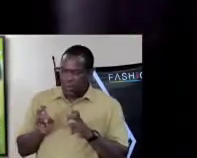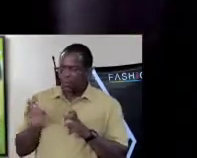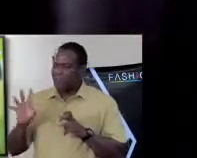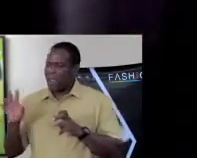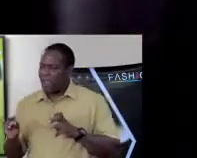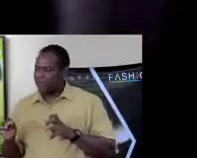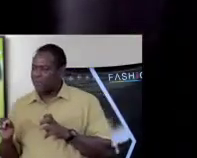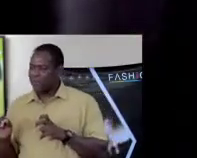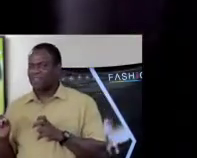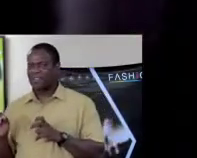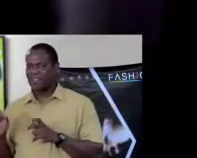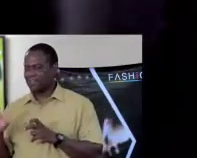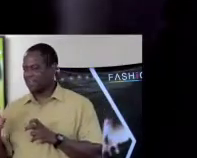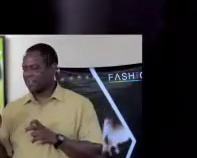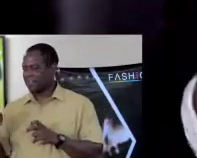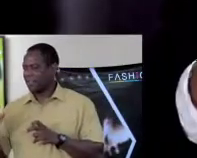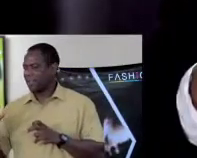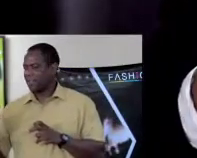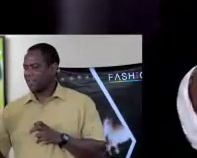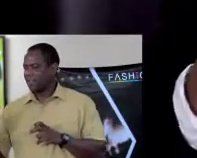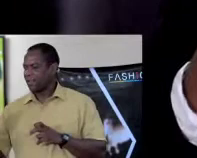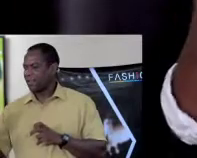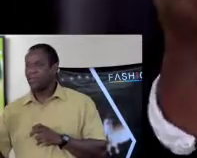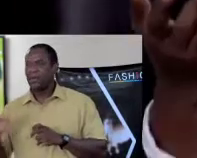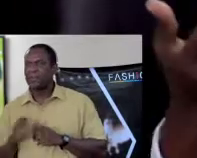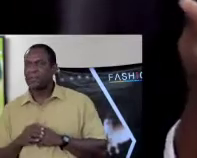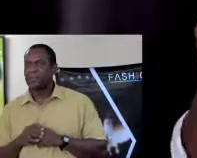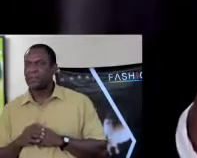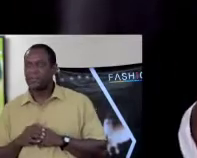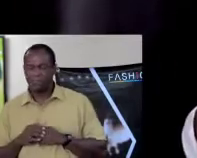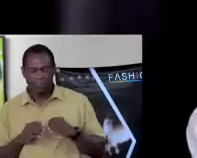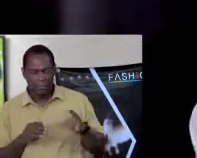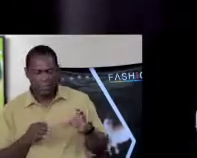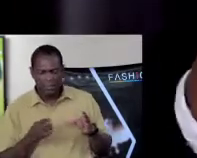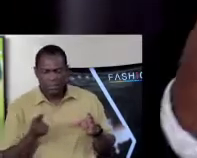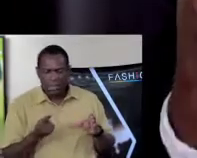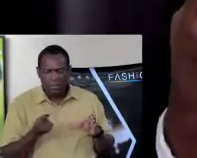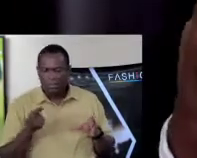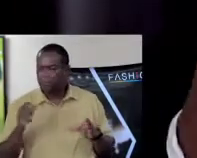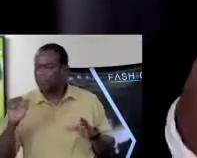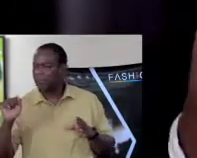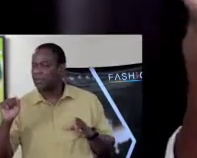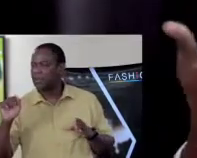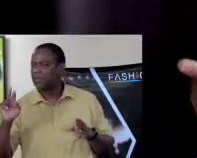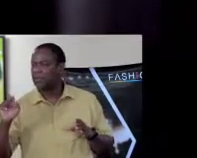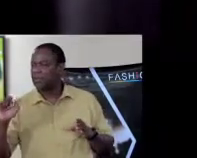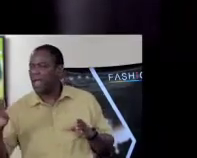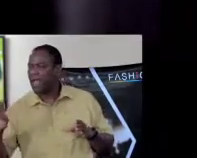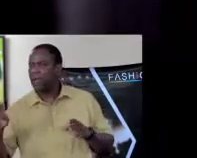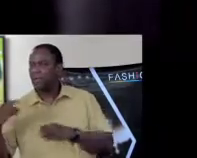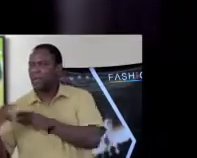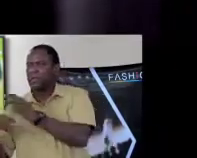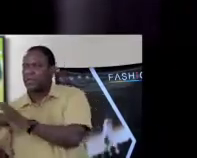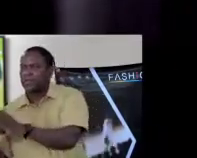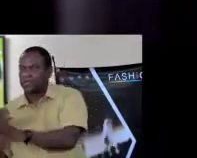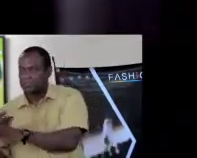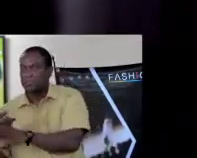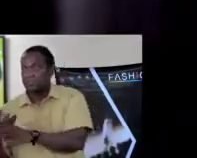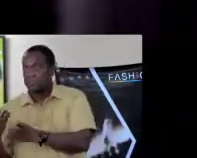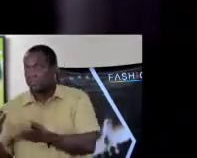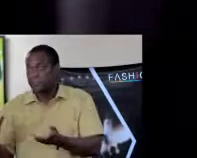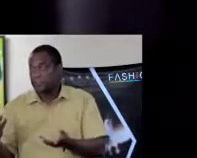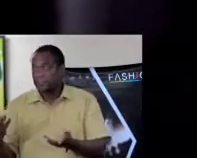method, whether it is something from the Arab world, because they're a lot more jeweled and